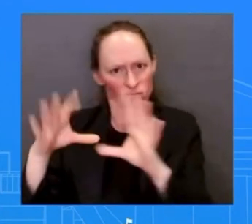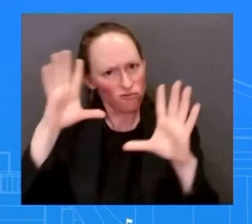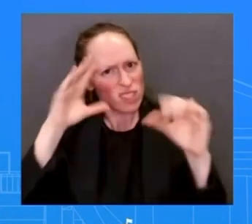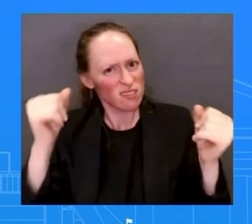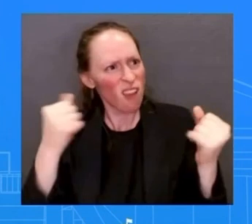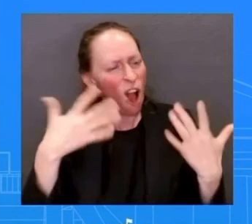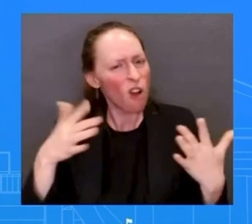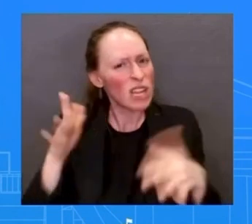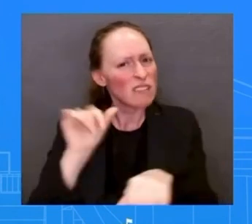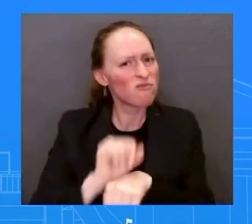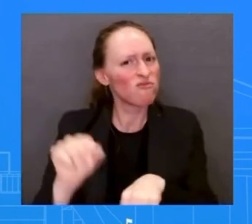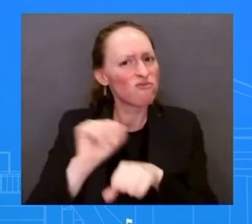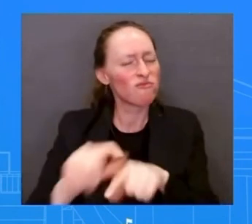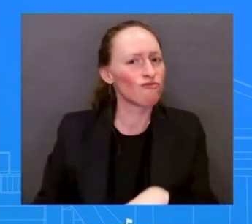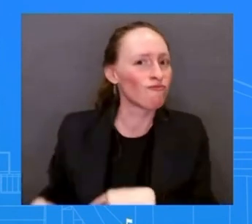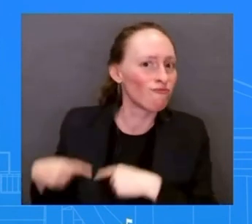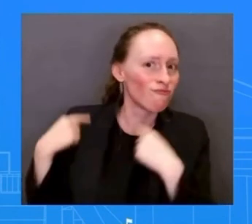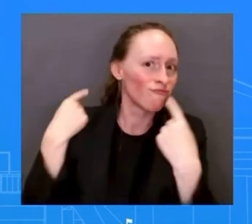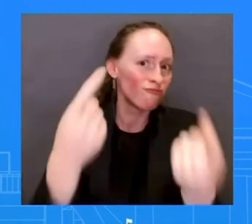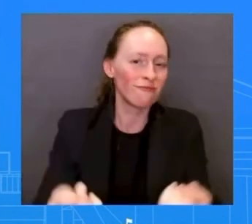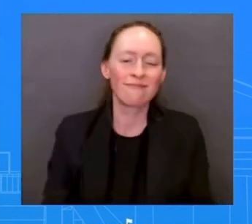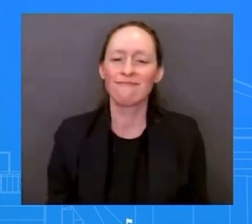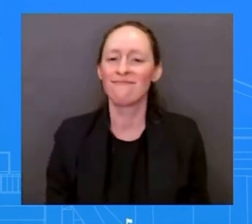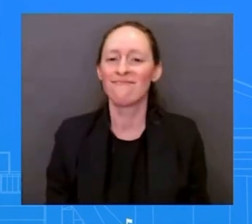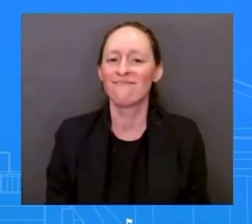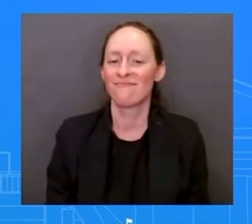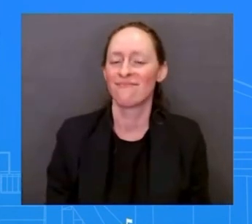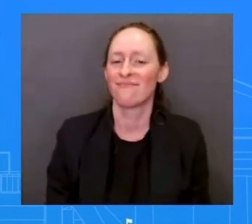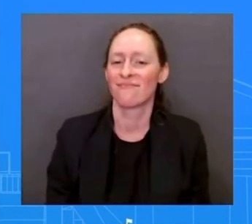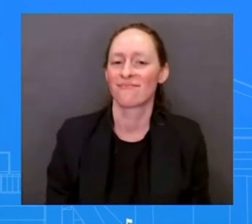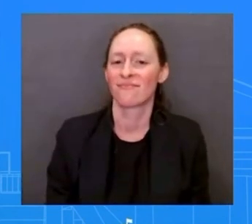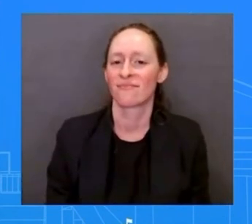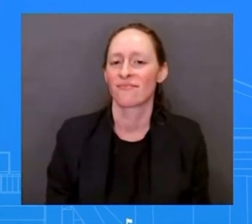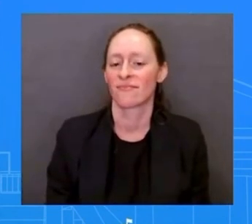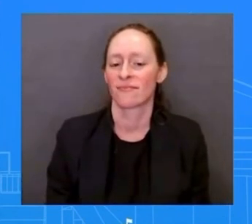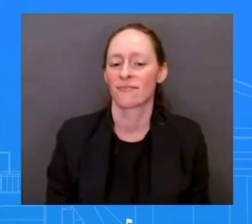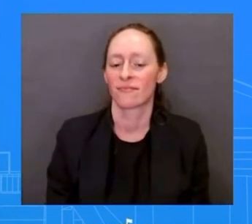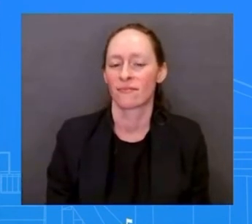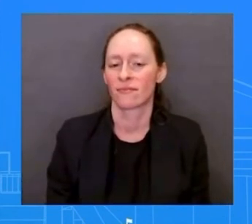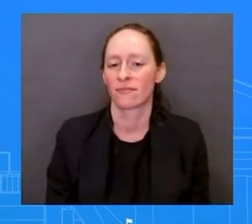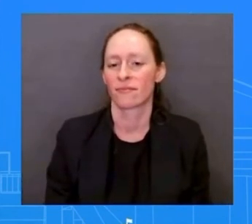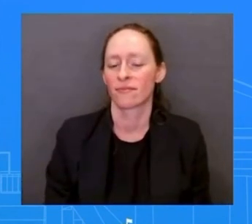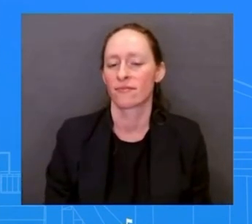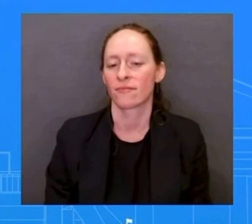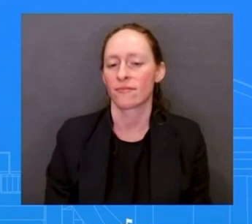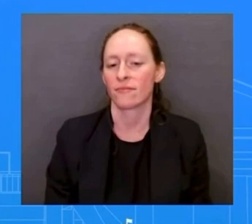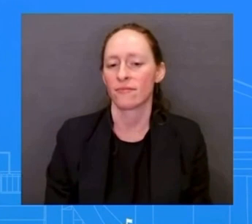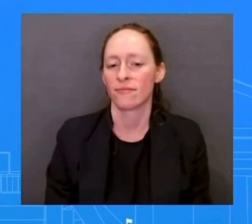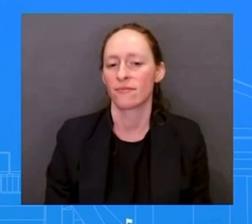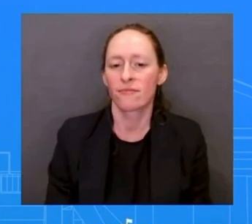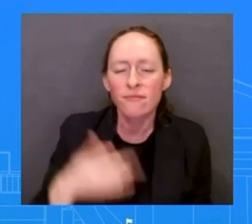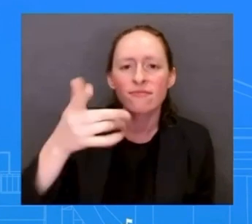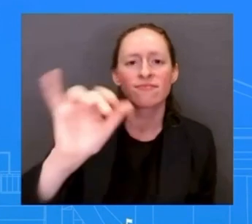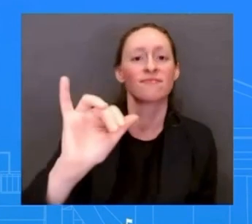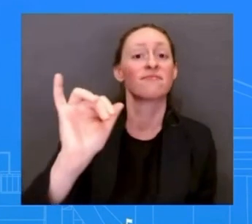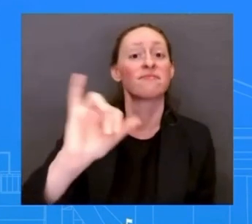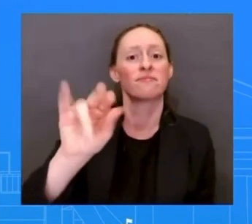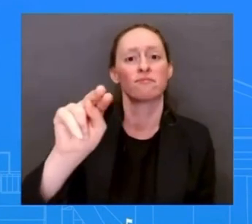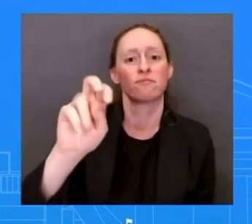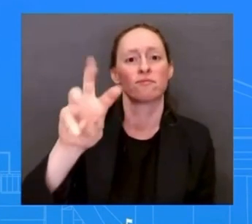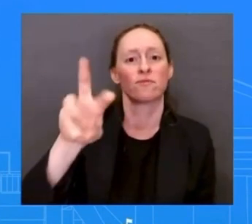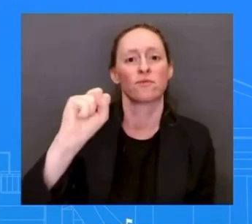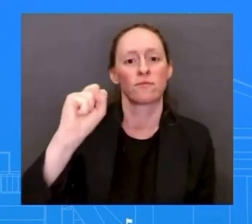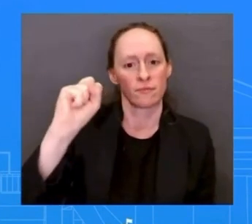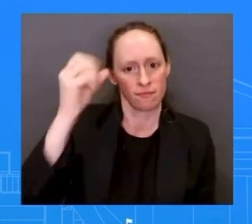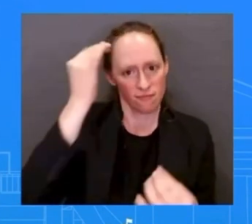Another question about the news, breaking news today. Today, the Brazil Electoral Court voted to ban former President Bolsonaro from